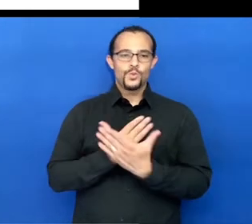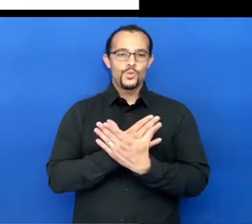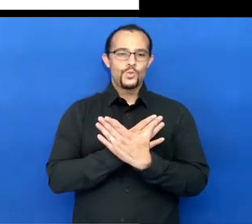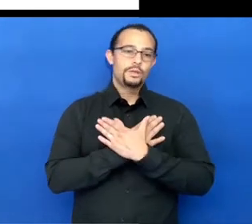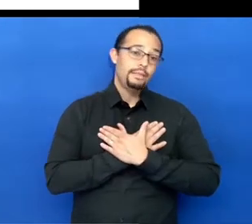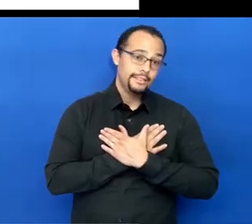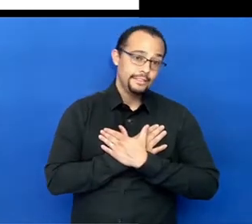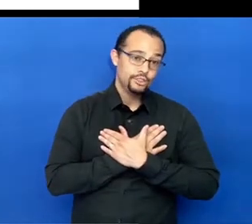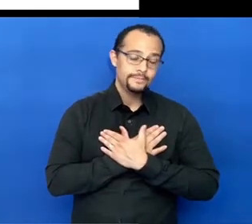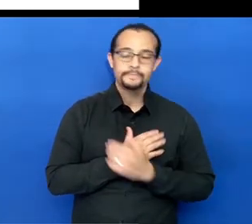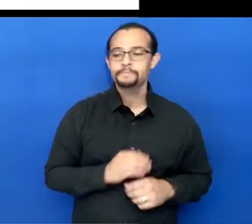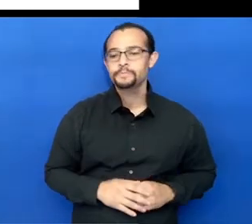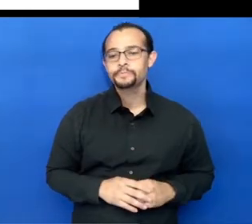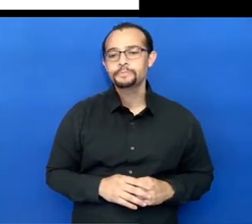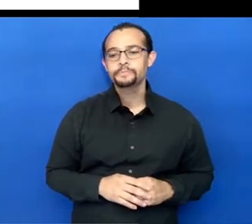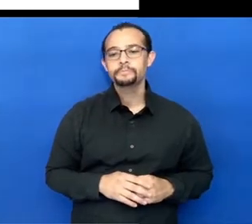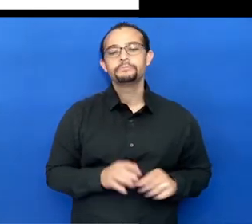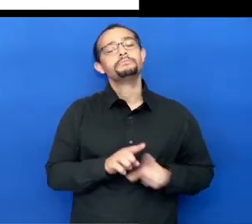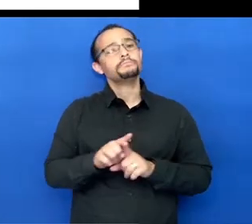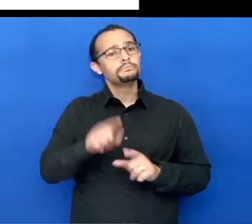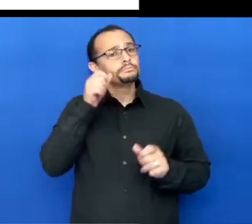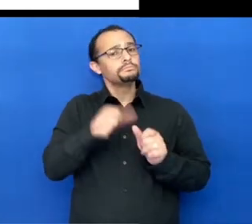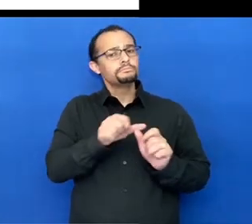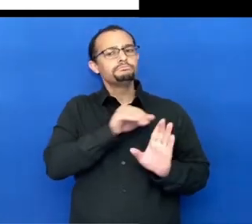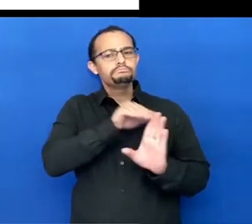to provide that relaxation, another outlet.